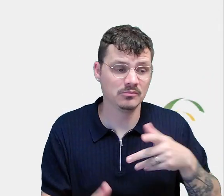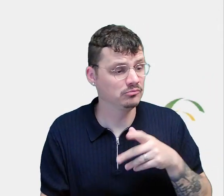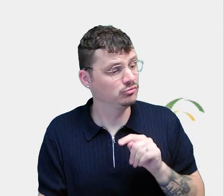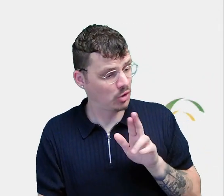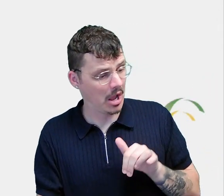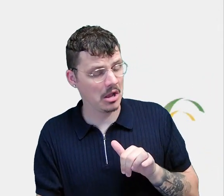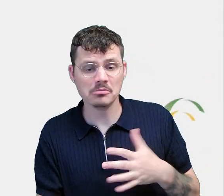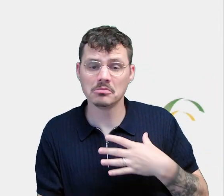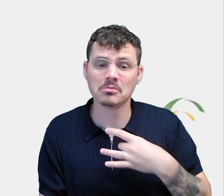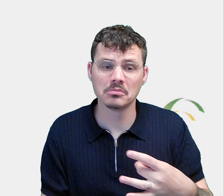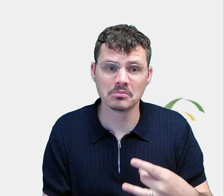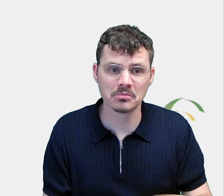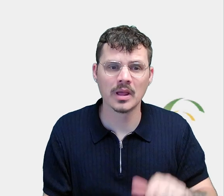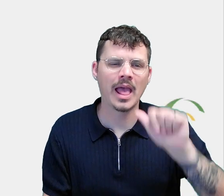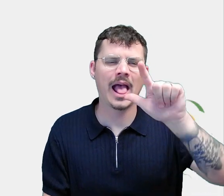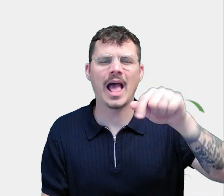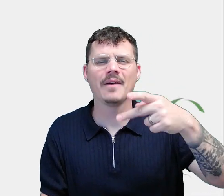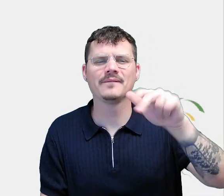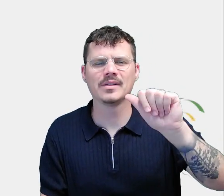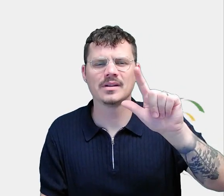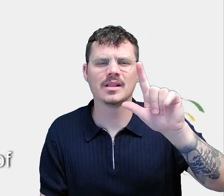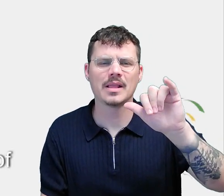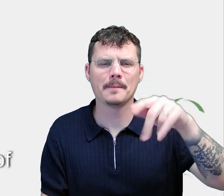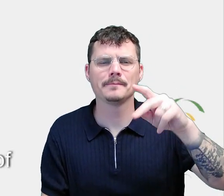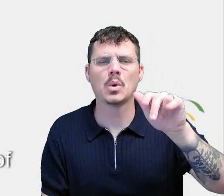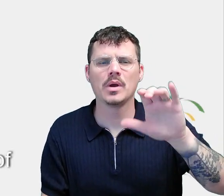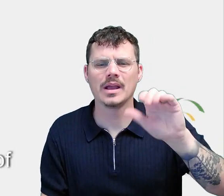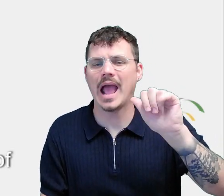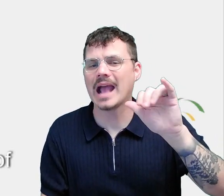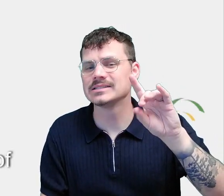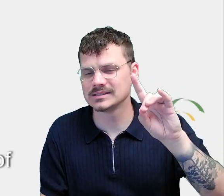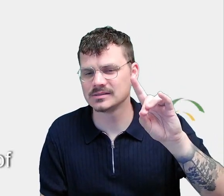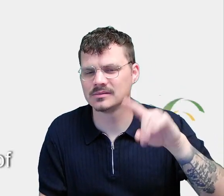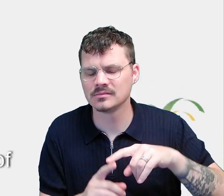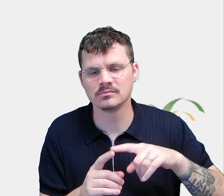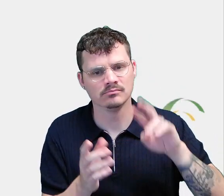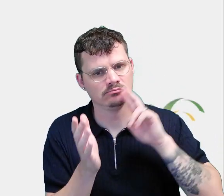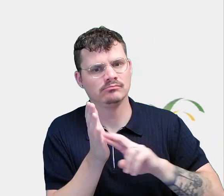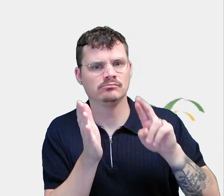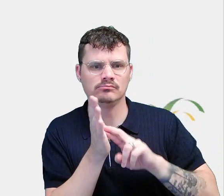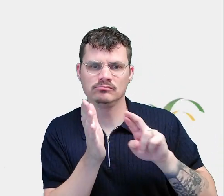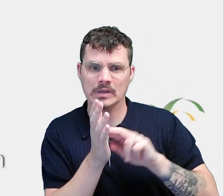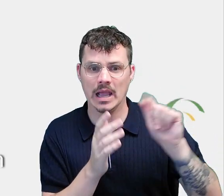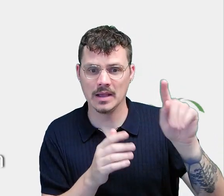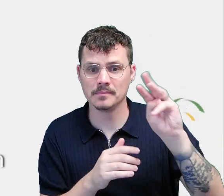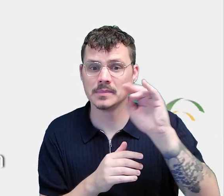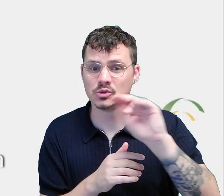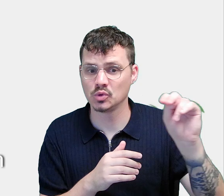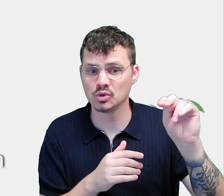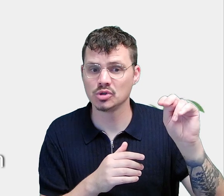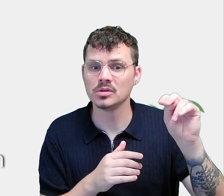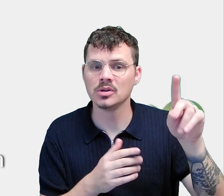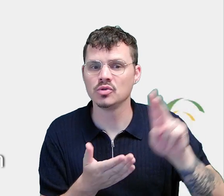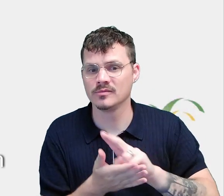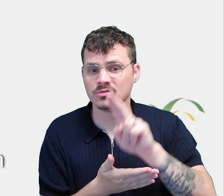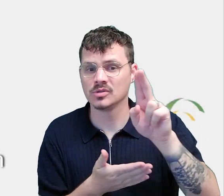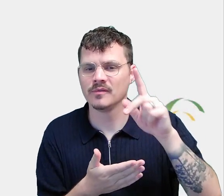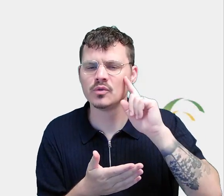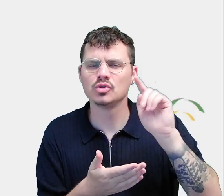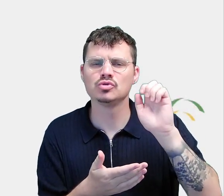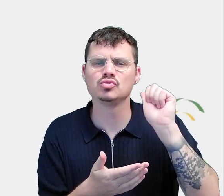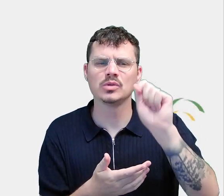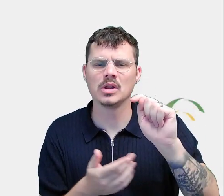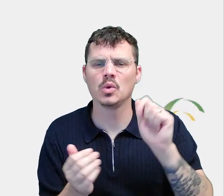it. Alpha lipoic acid, well researched at the University of Minnesota for treatment of neuropathy,